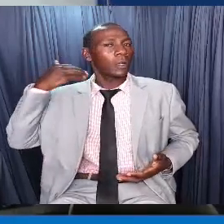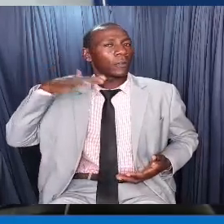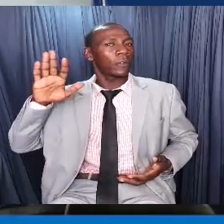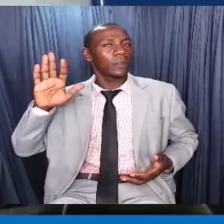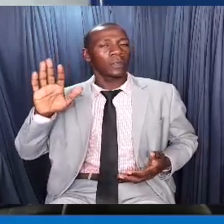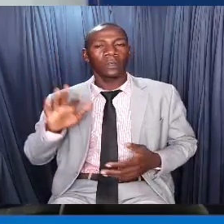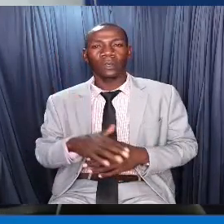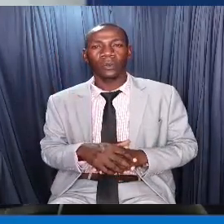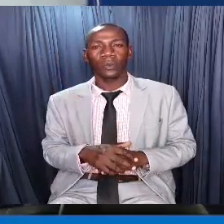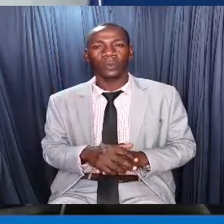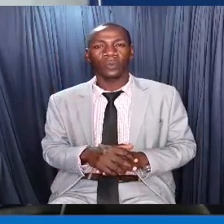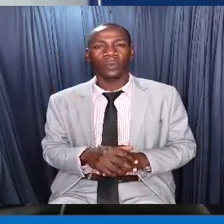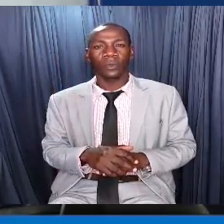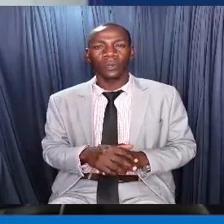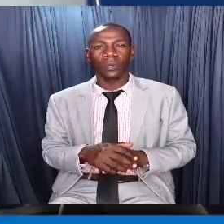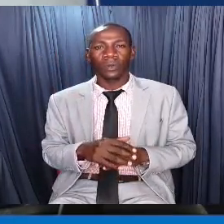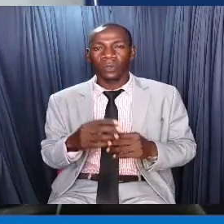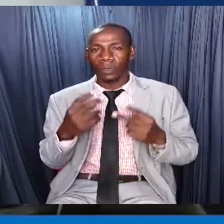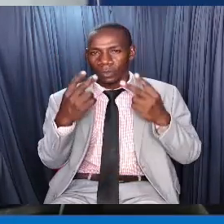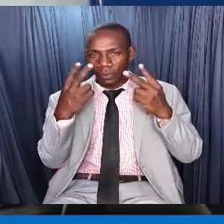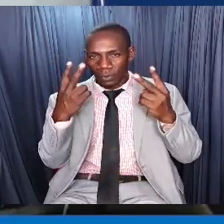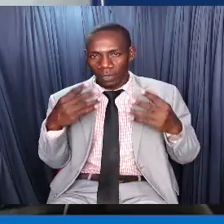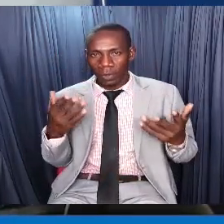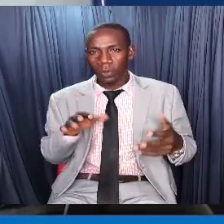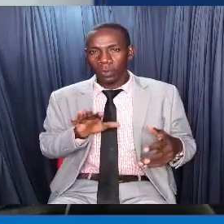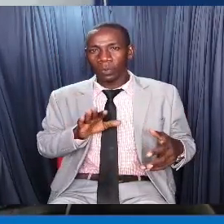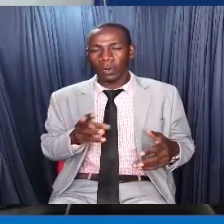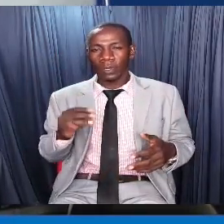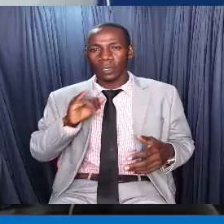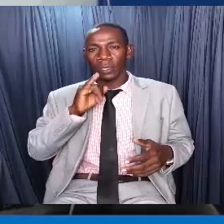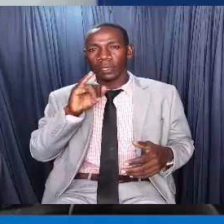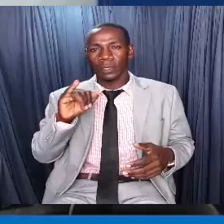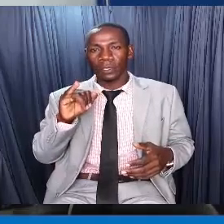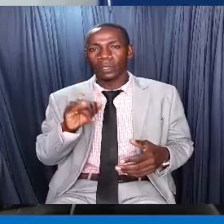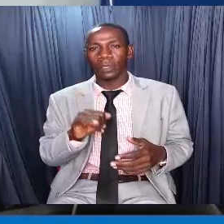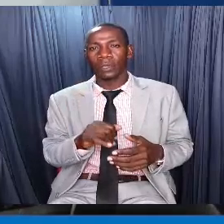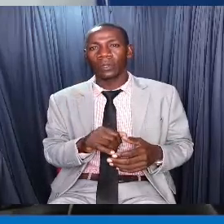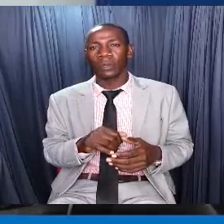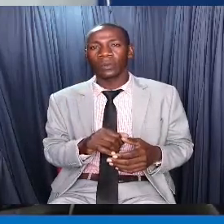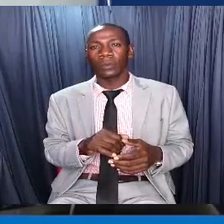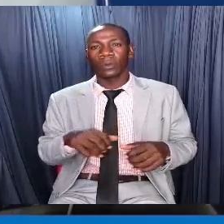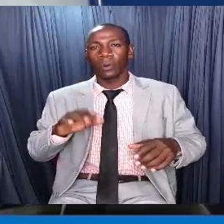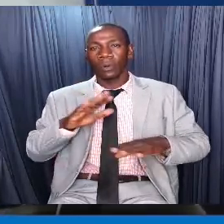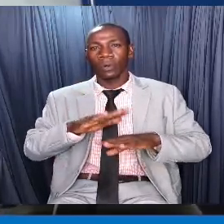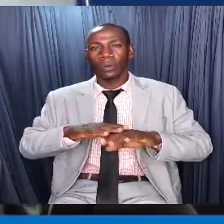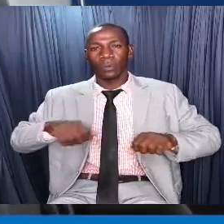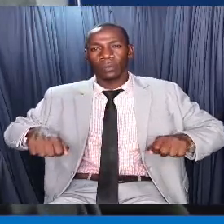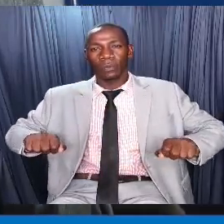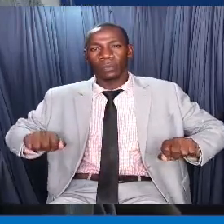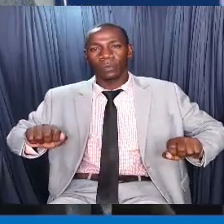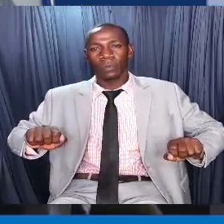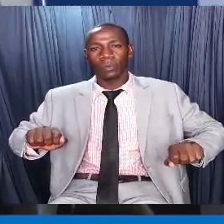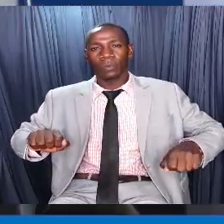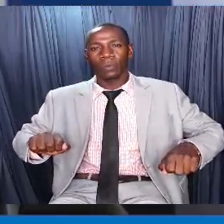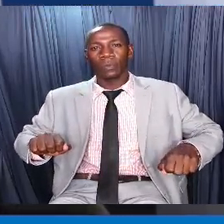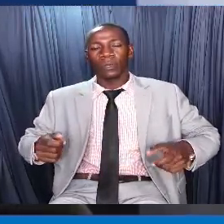really resisted. Akaangalia vile mama yuko. He looked how the mother was. And the one on the motorbike.